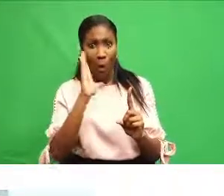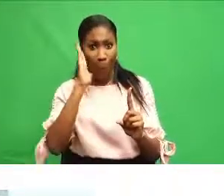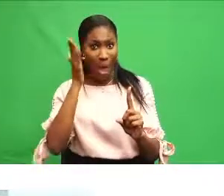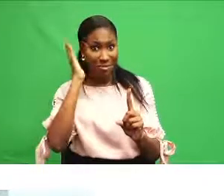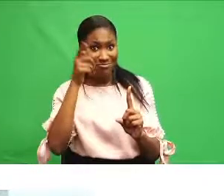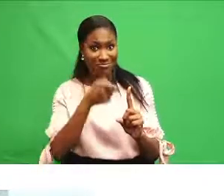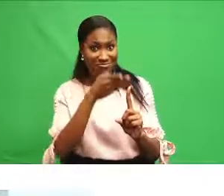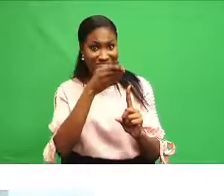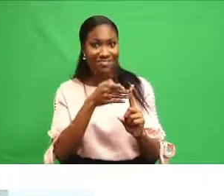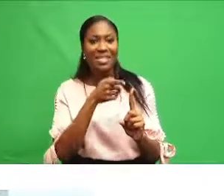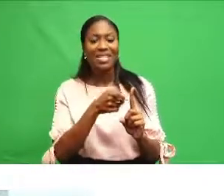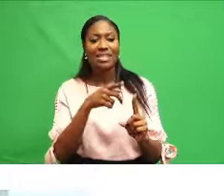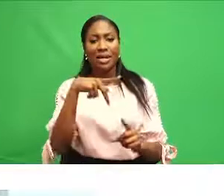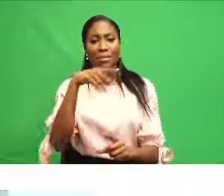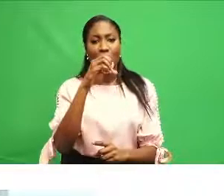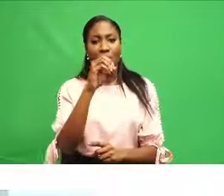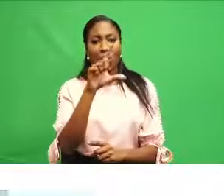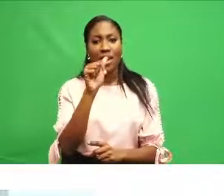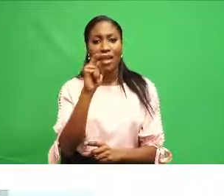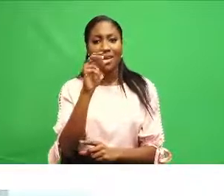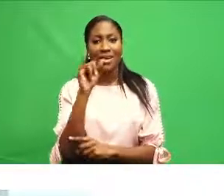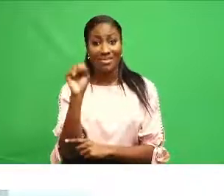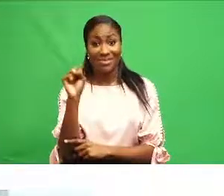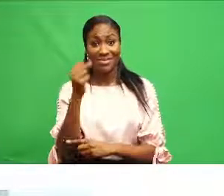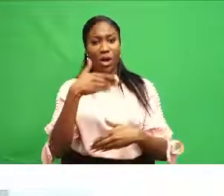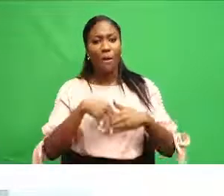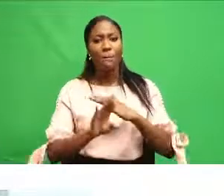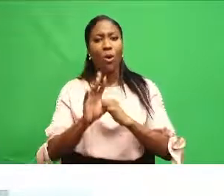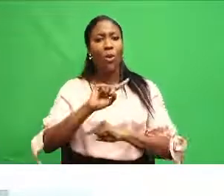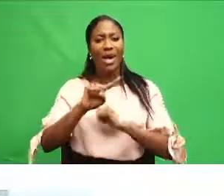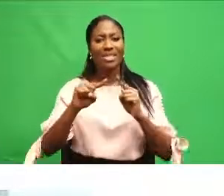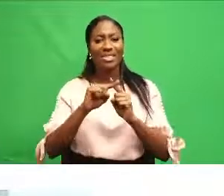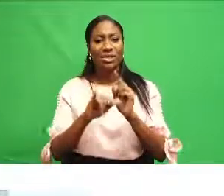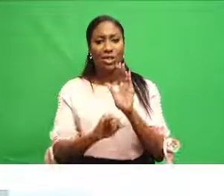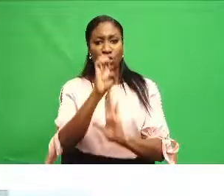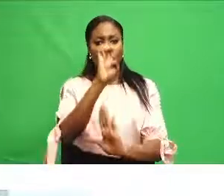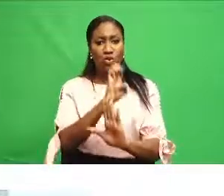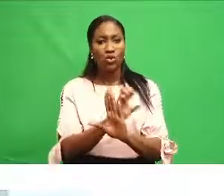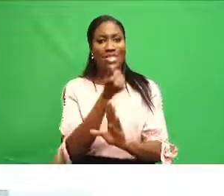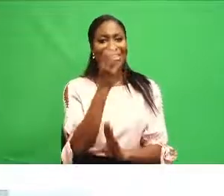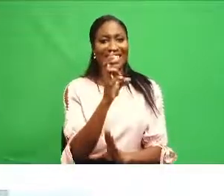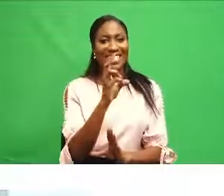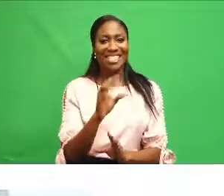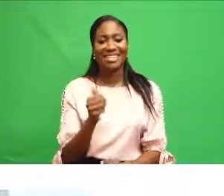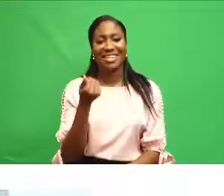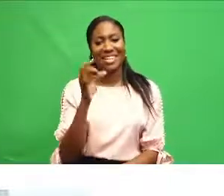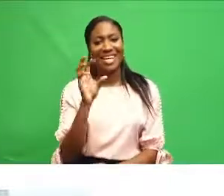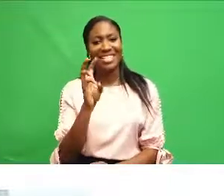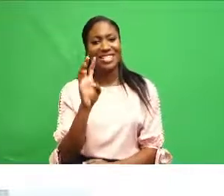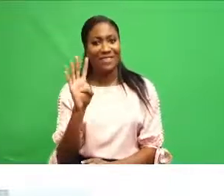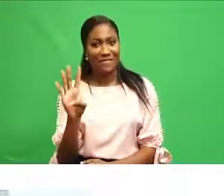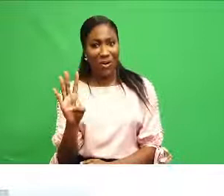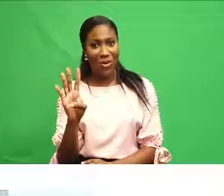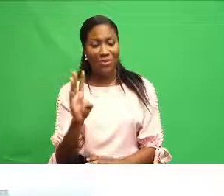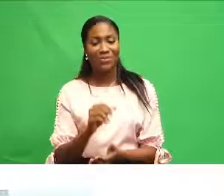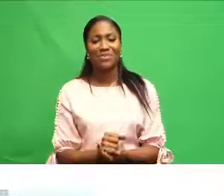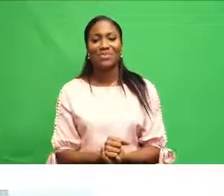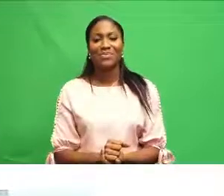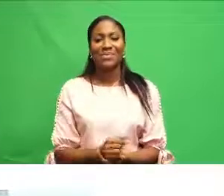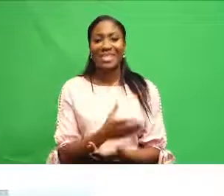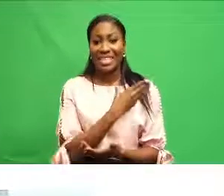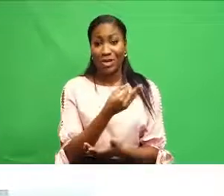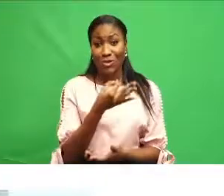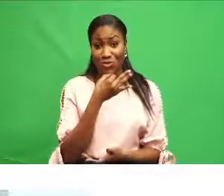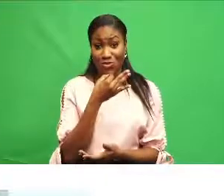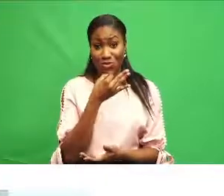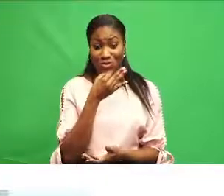Mr. Polonais was born on the 16th of June 1964 and is on the brink of his 58th